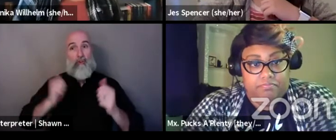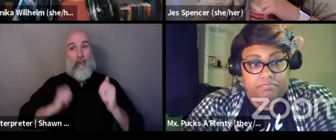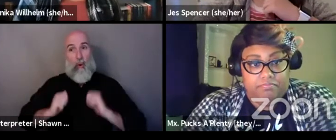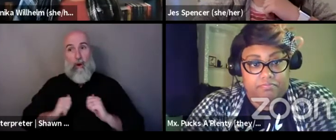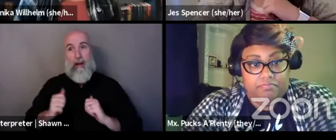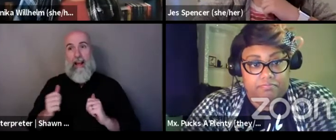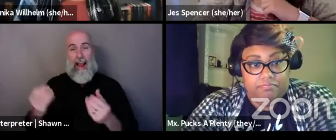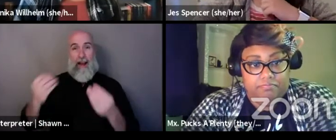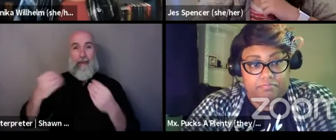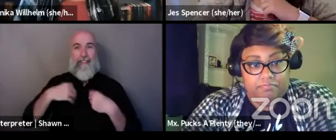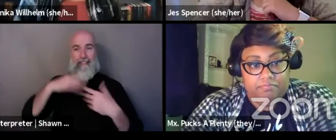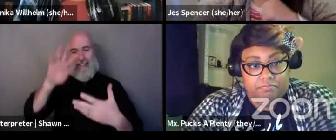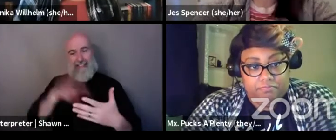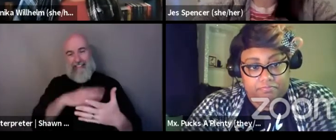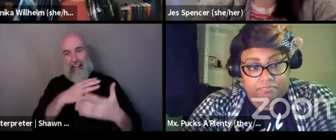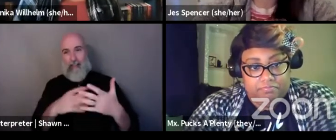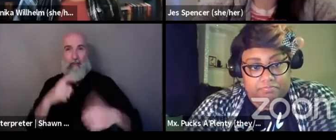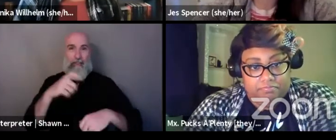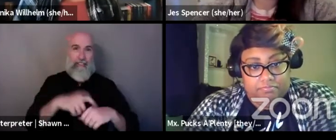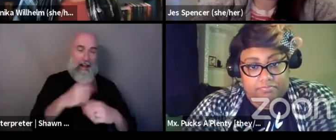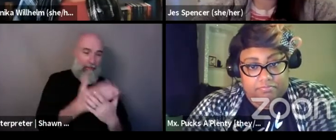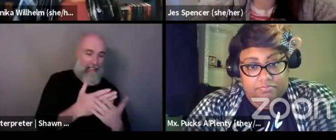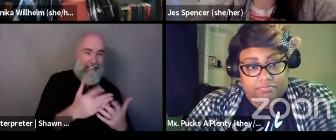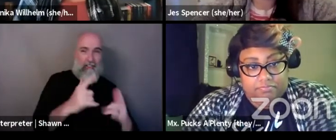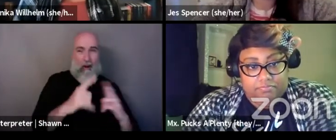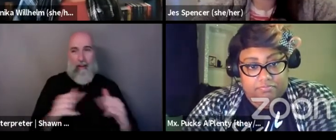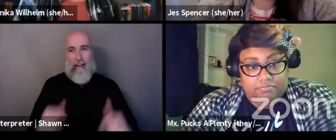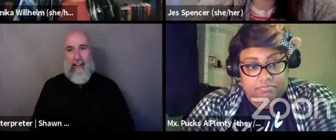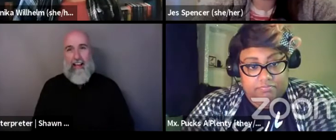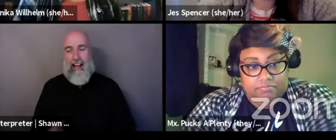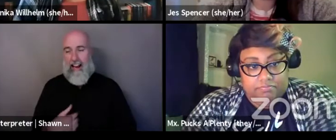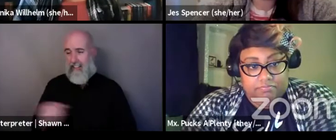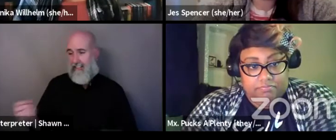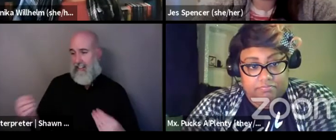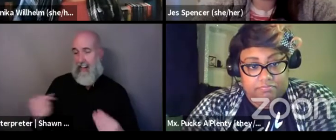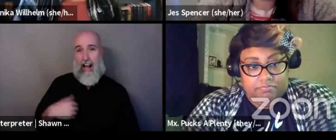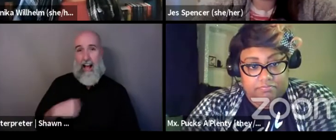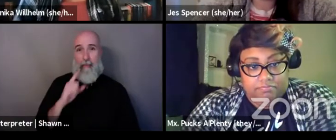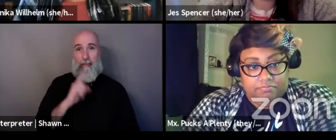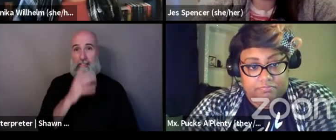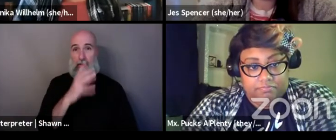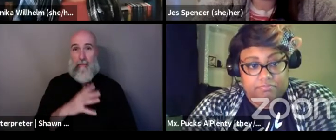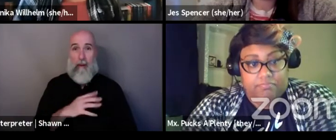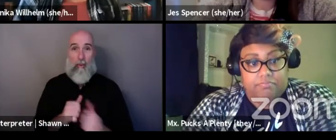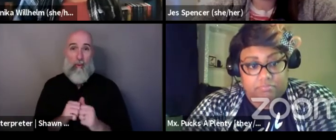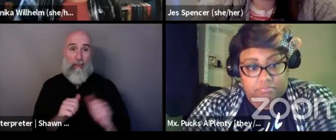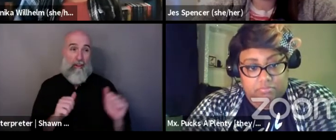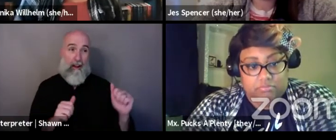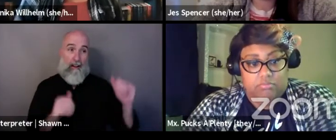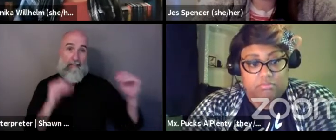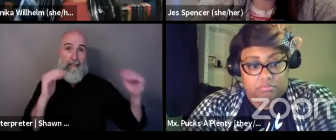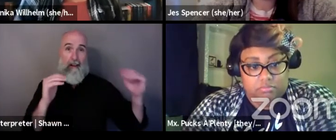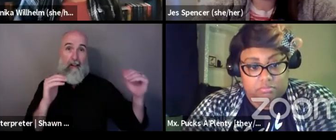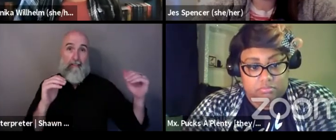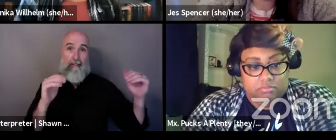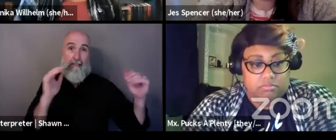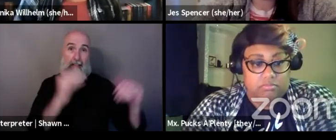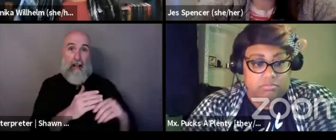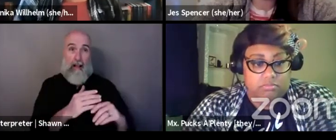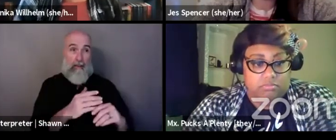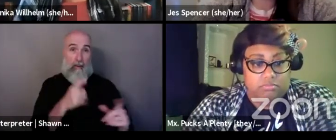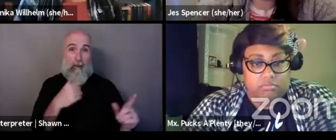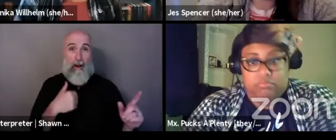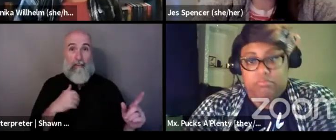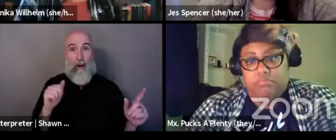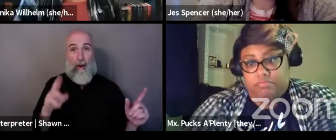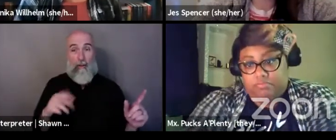the schedule of what times things were and all of this. And I had to say, I am a single mom with an adult son with autism. So I need to call these shots. I